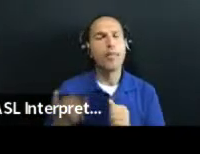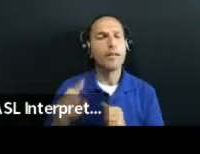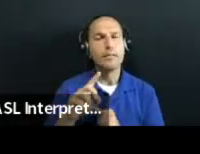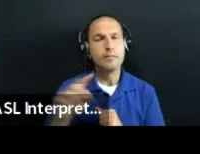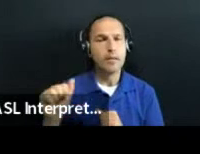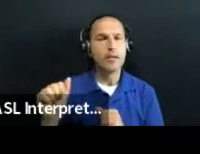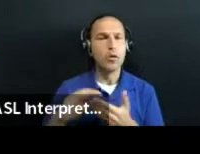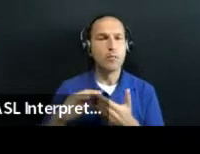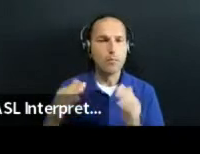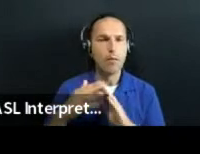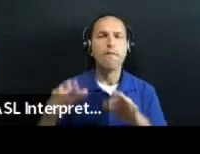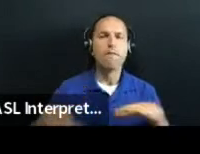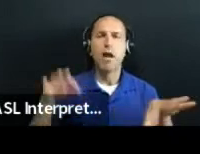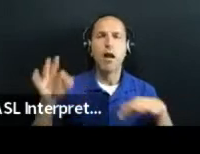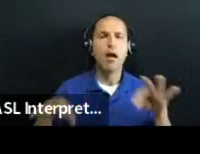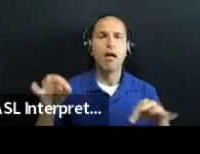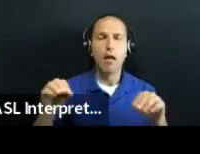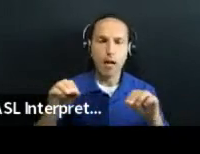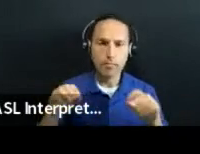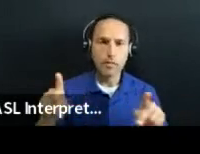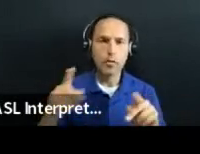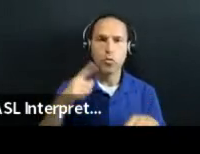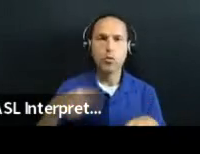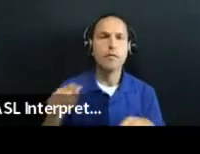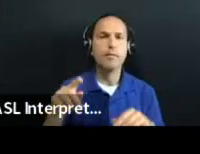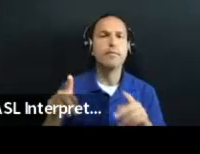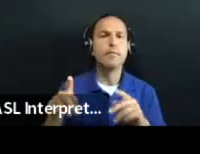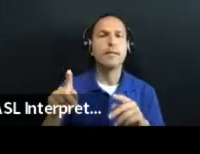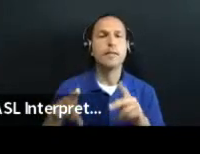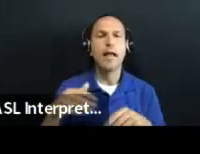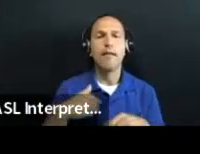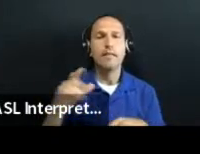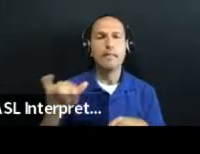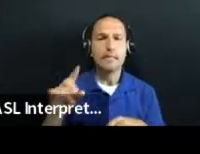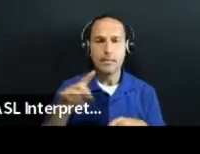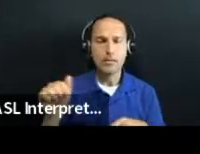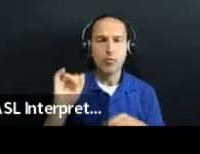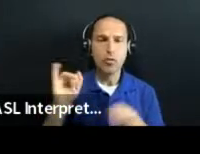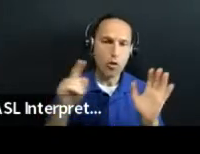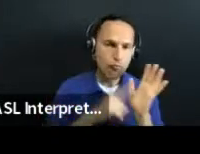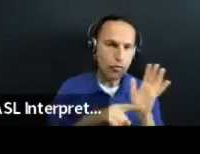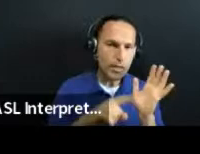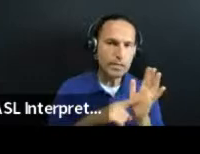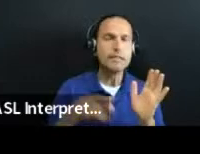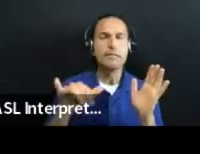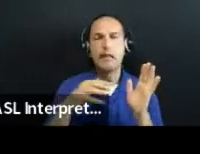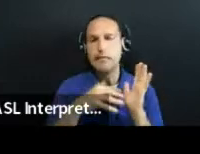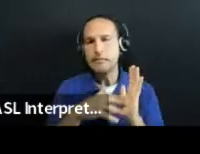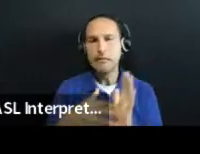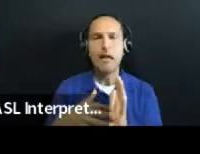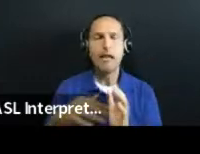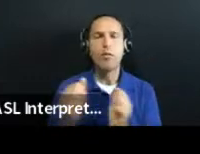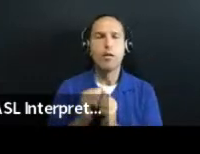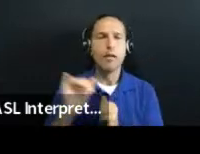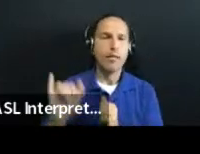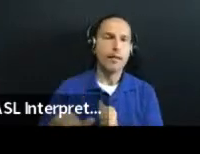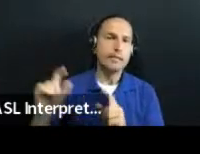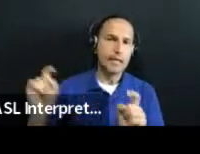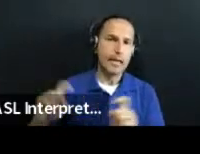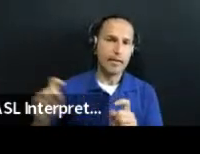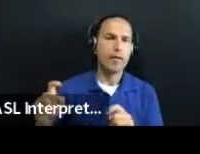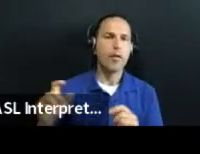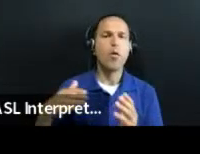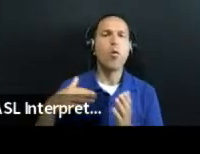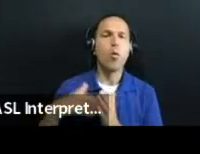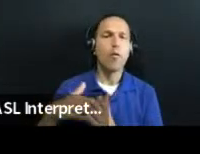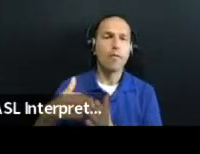and find some opportunities to include people with disabilities in research and studies and testing, right, more